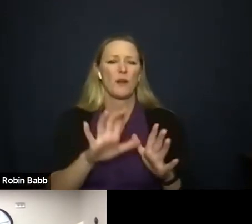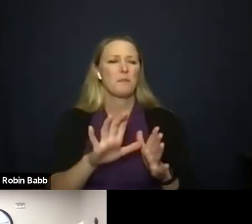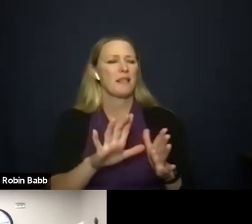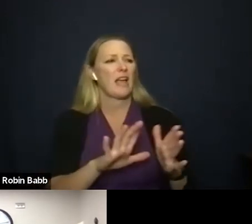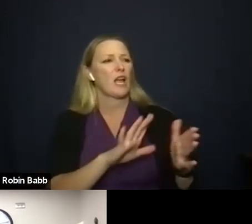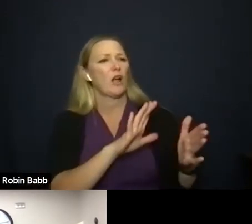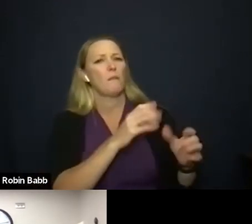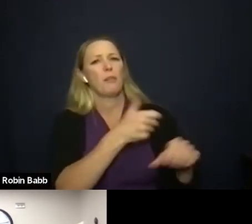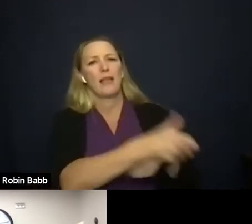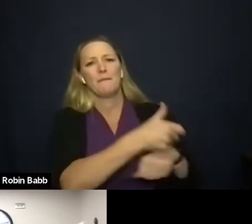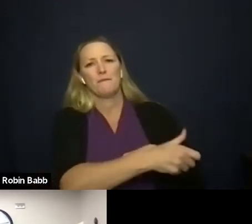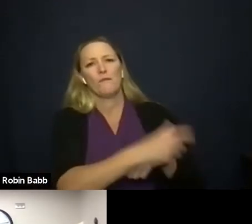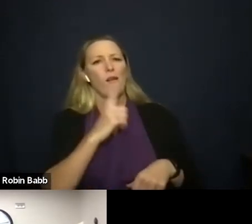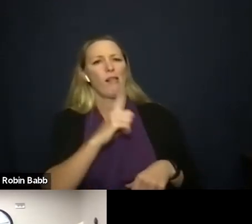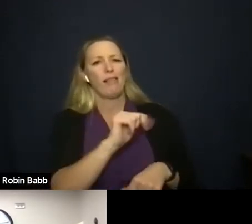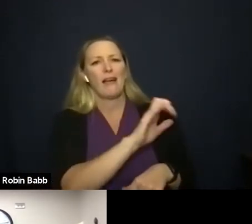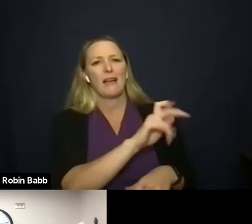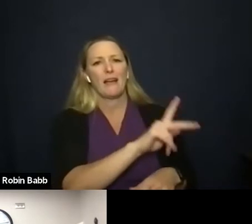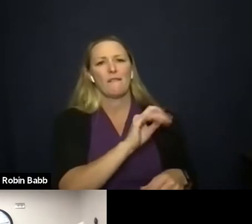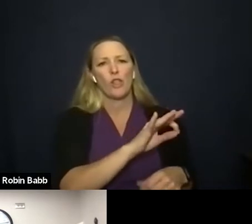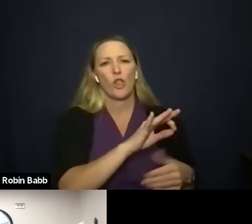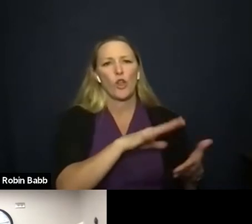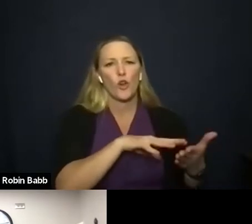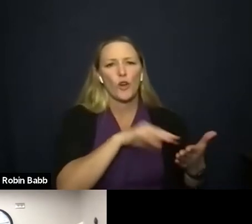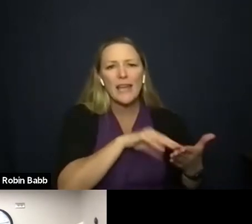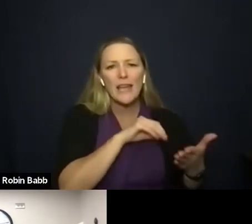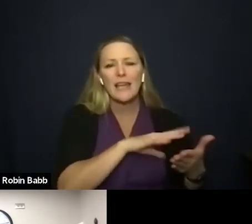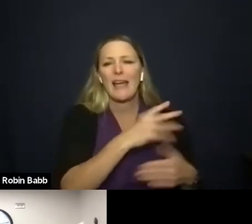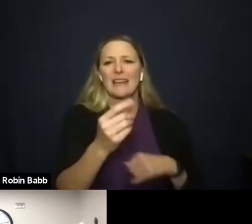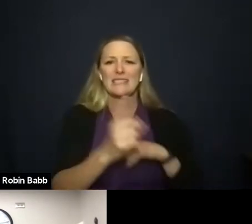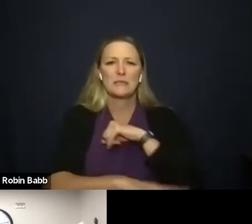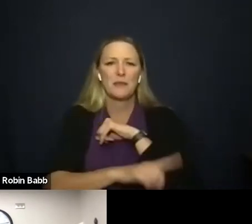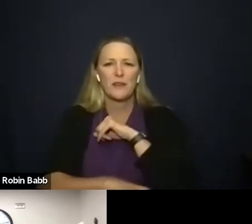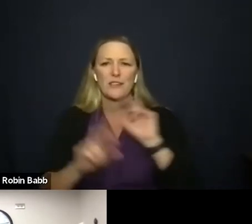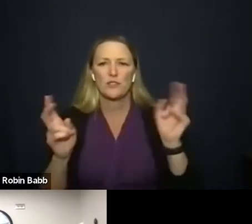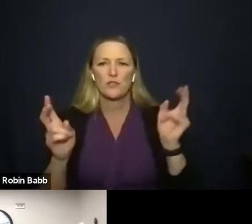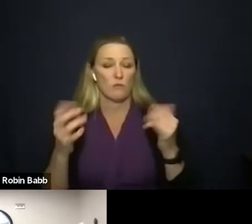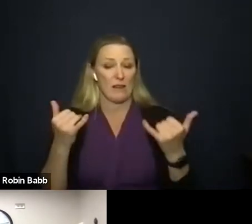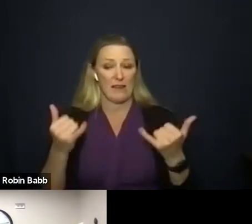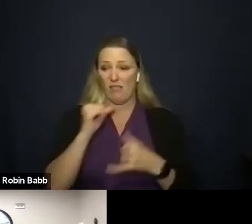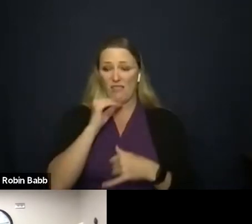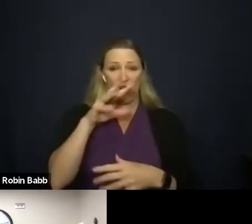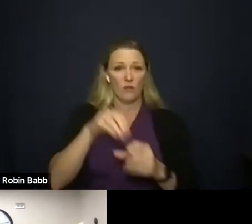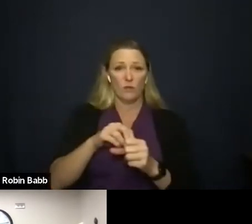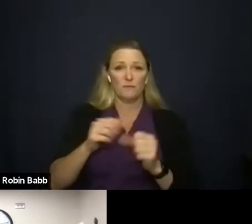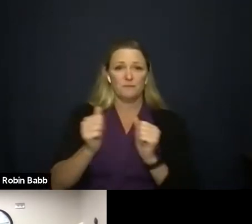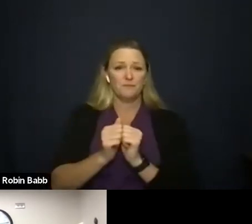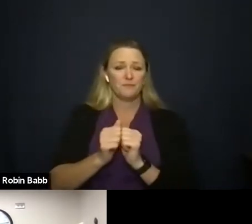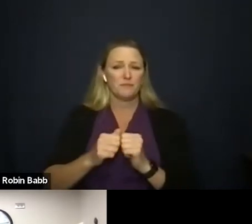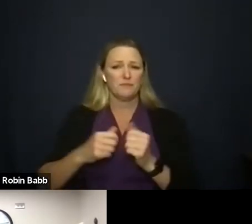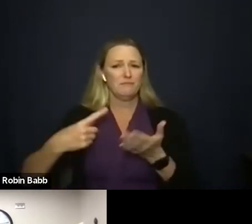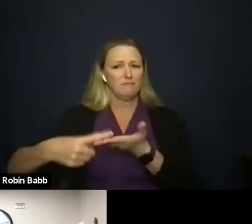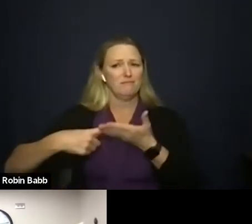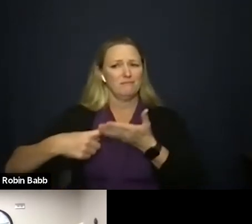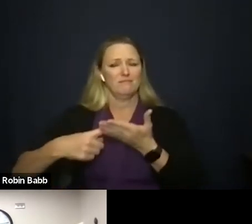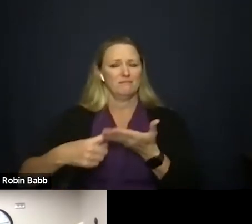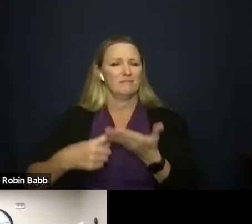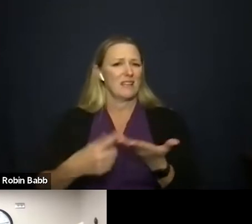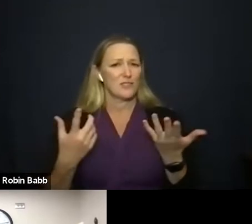increasing disciplinary issues they're not being included in the conversation with administration and have been bullied with a code of